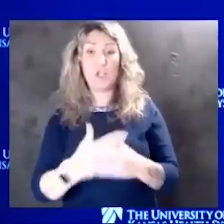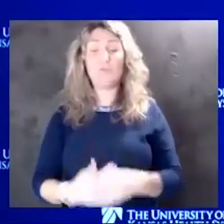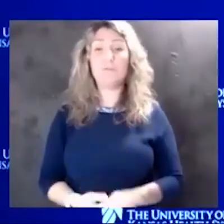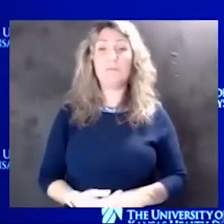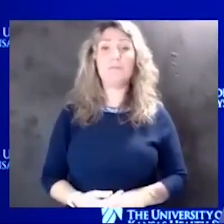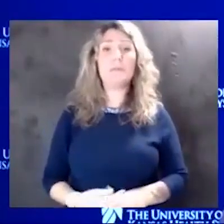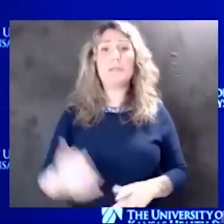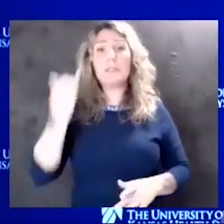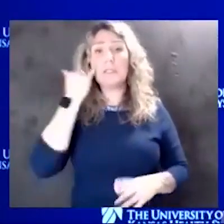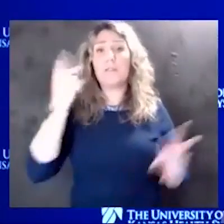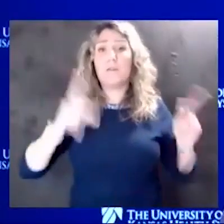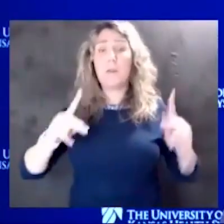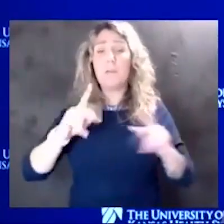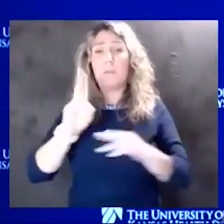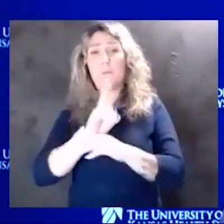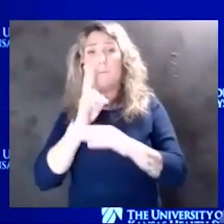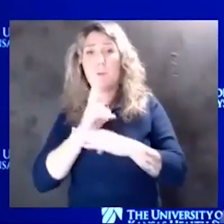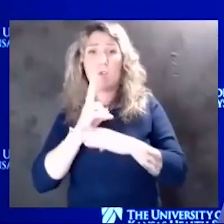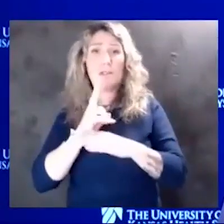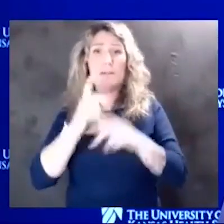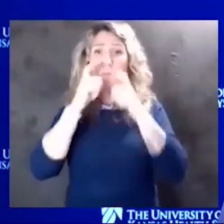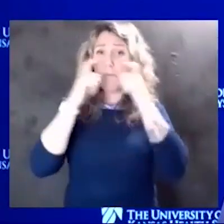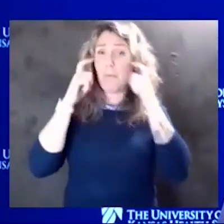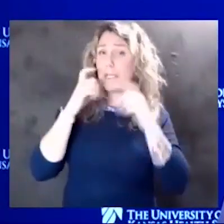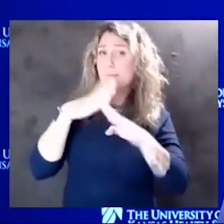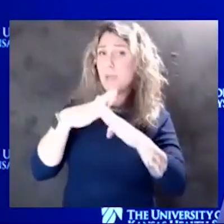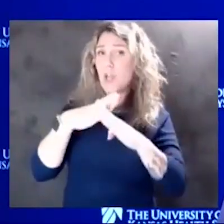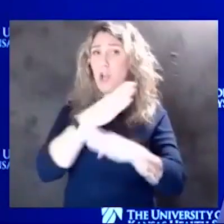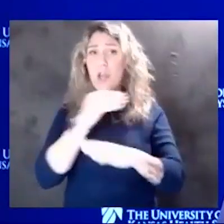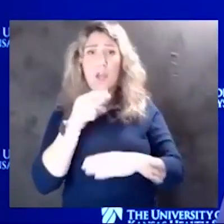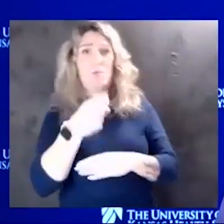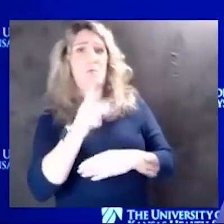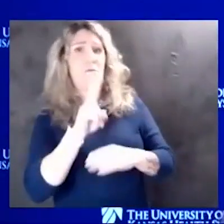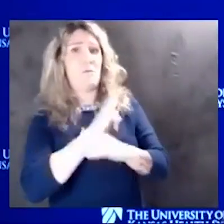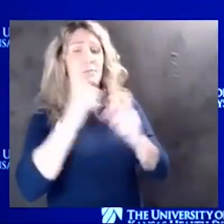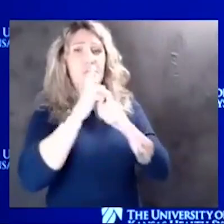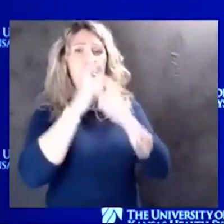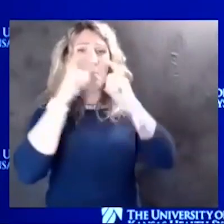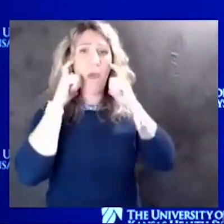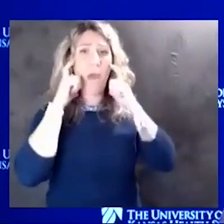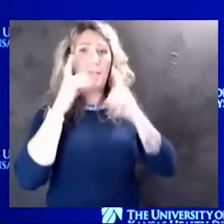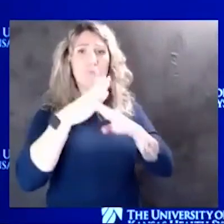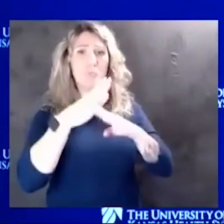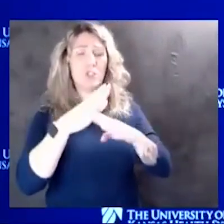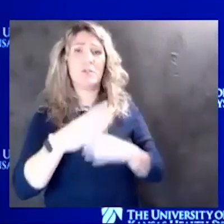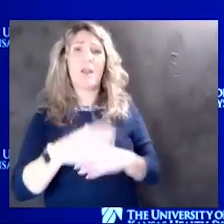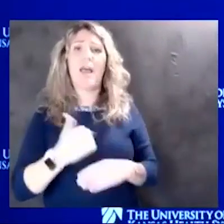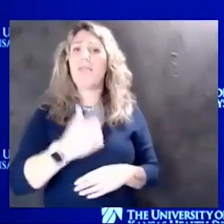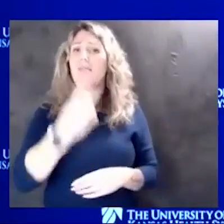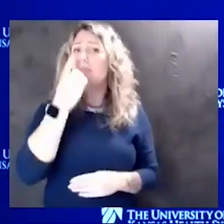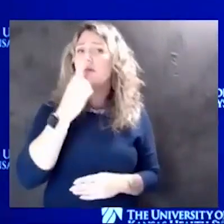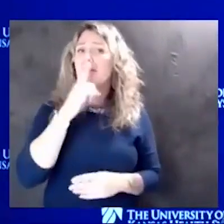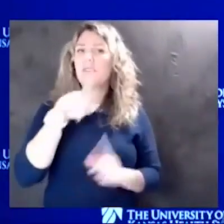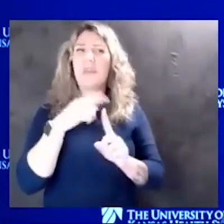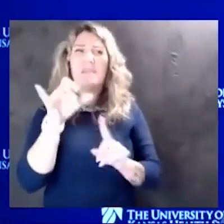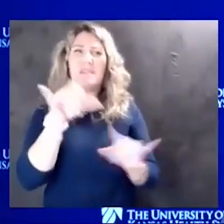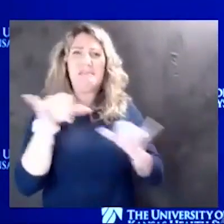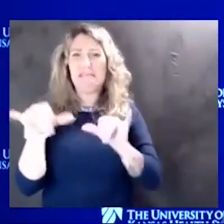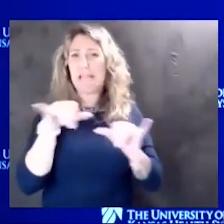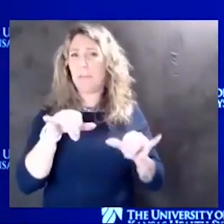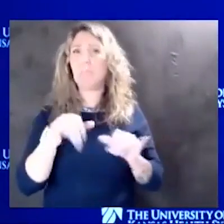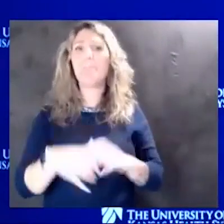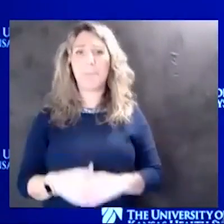as a barrier, and you're wearing a mask as a barrier to help give you a little bit of protection, I think it's about the same as the other